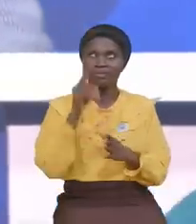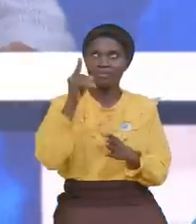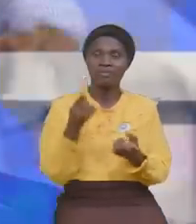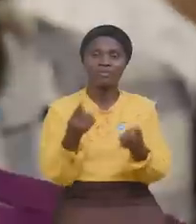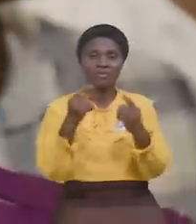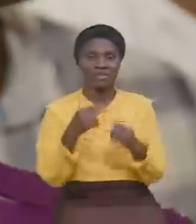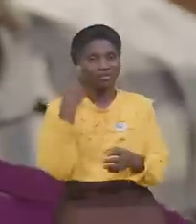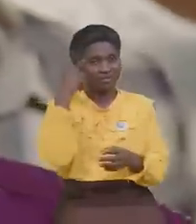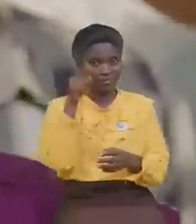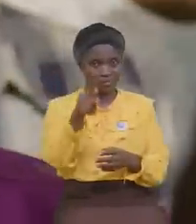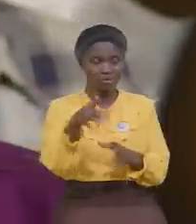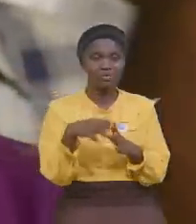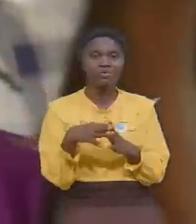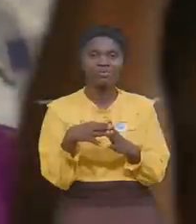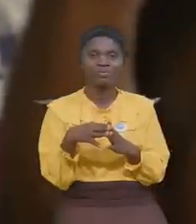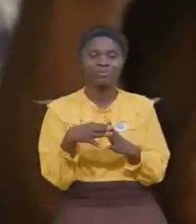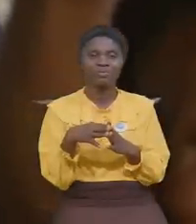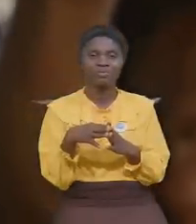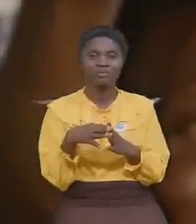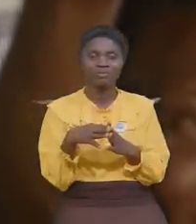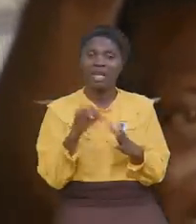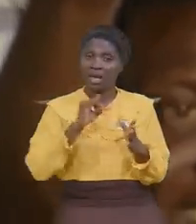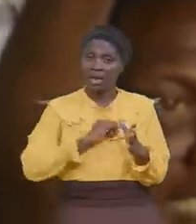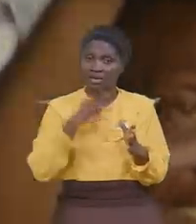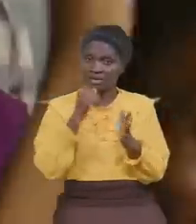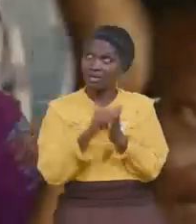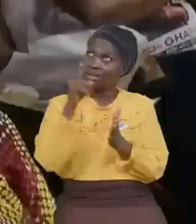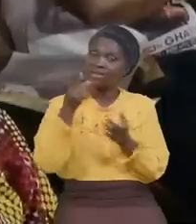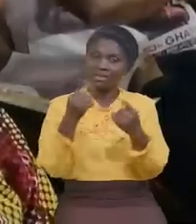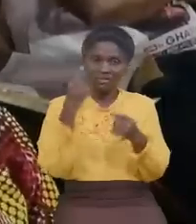you. I said he came for you.